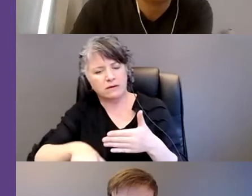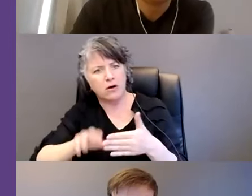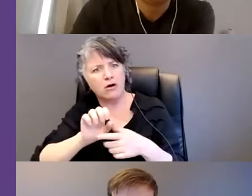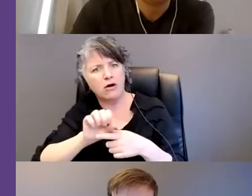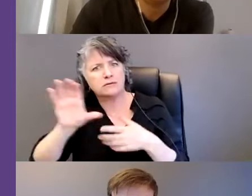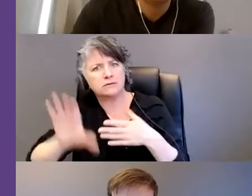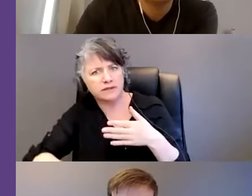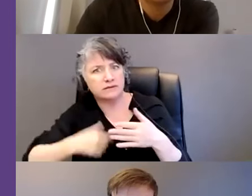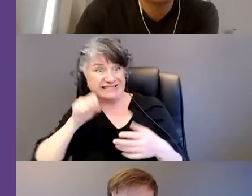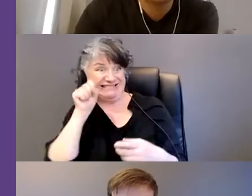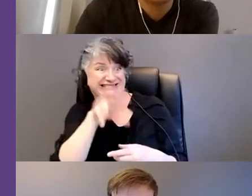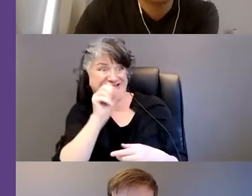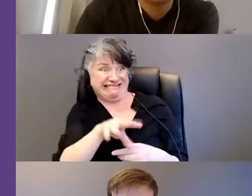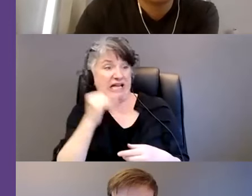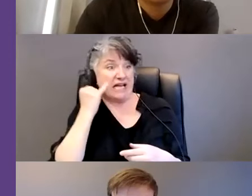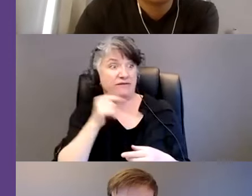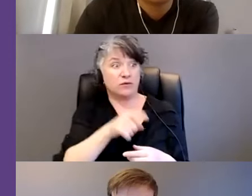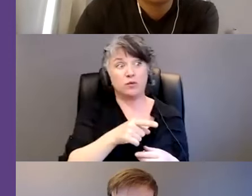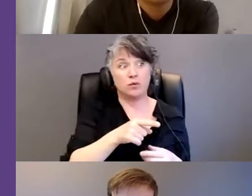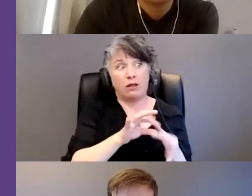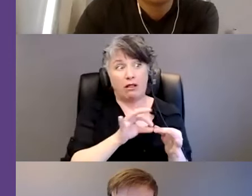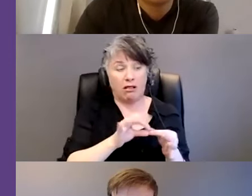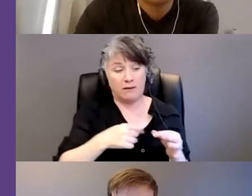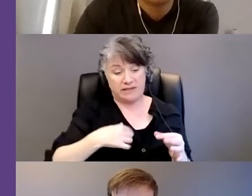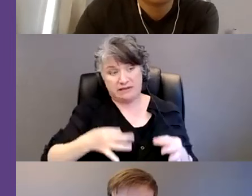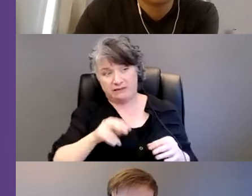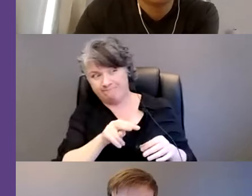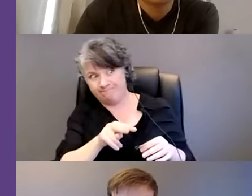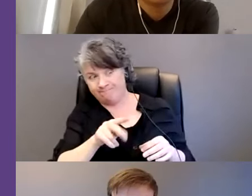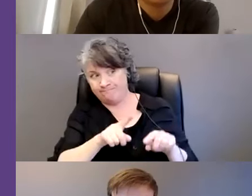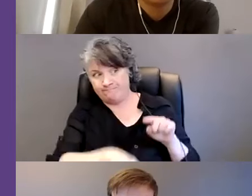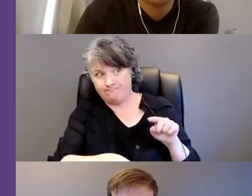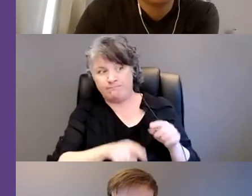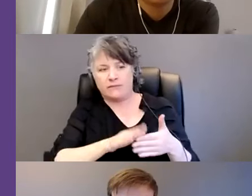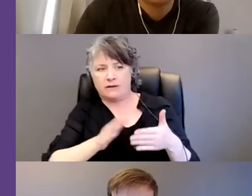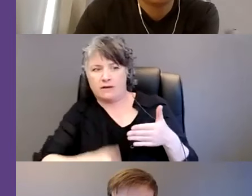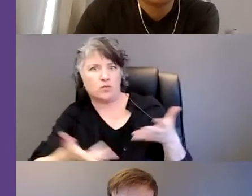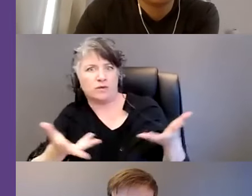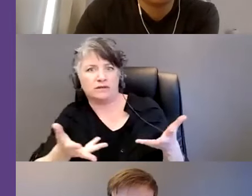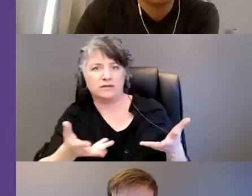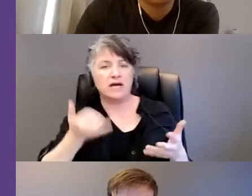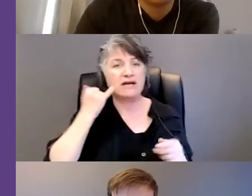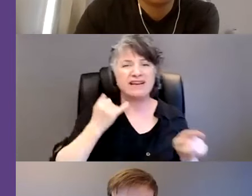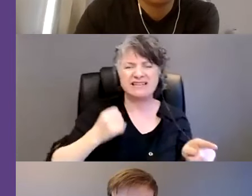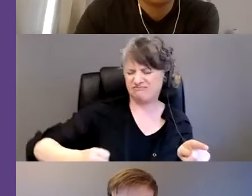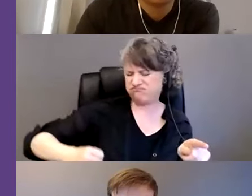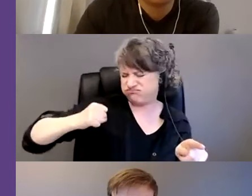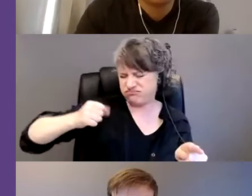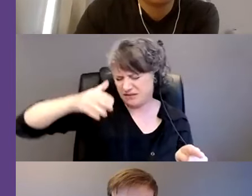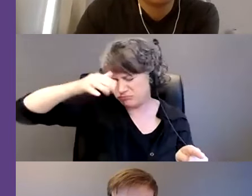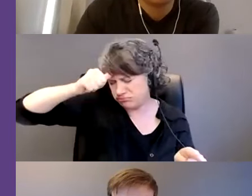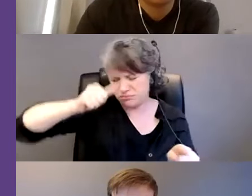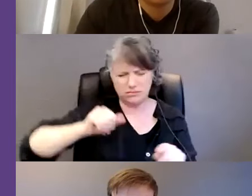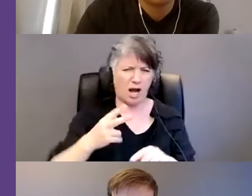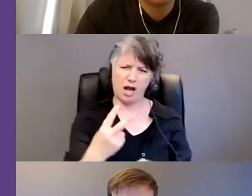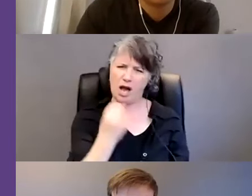I'm doing. So it's not, so I discourage, if someone's really resisting an assessment, I don't want the nurse,